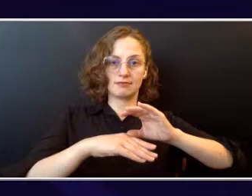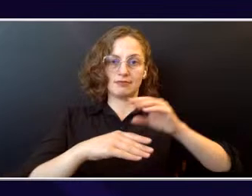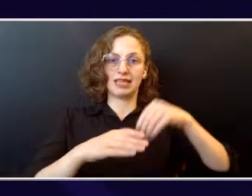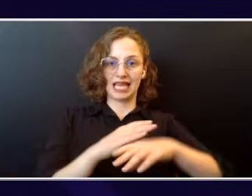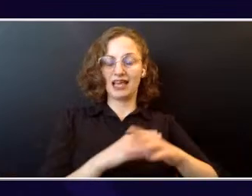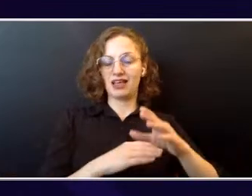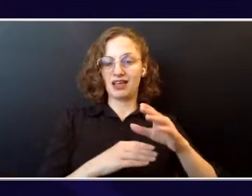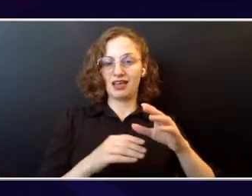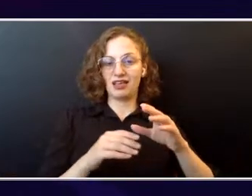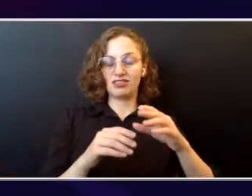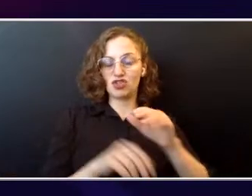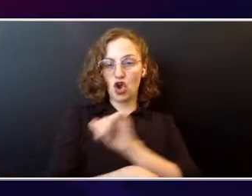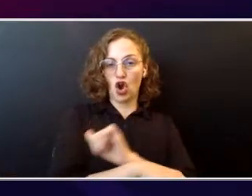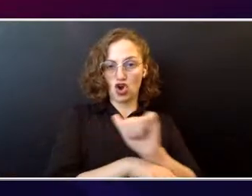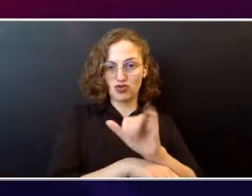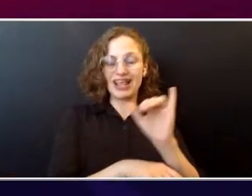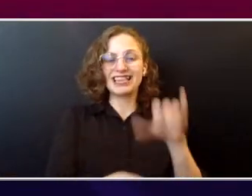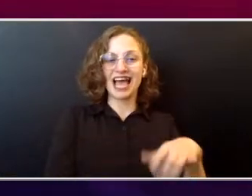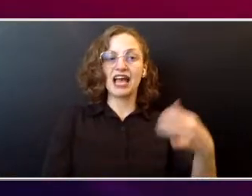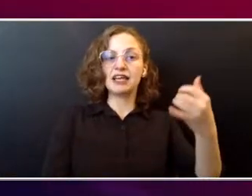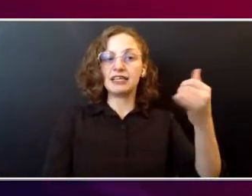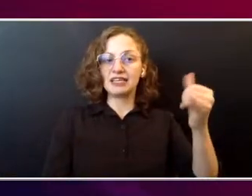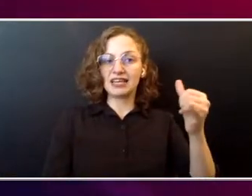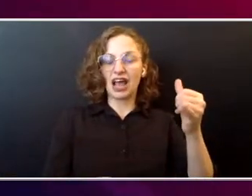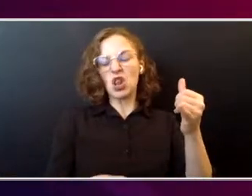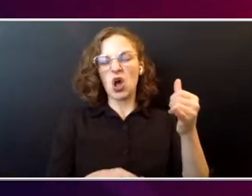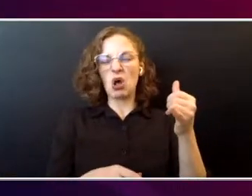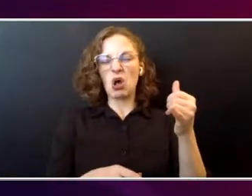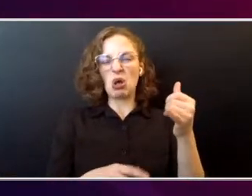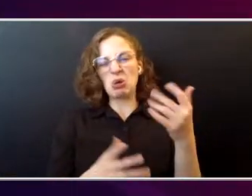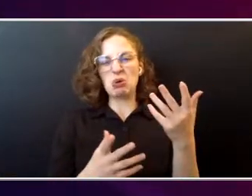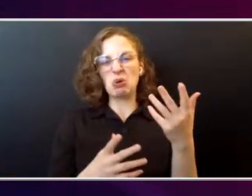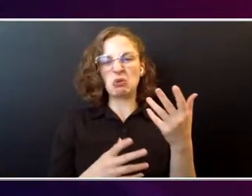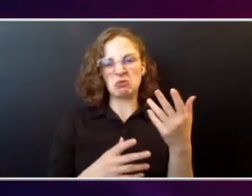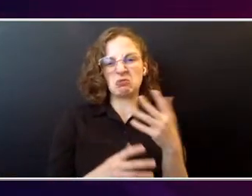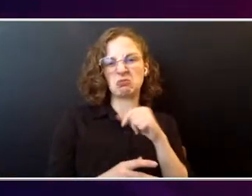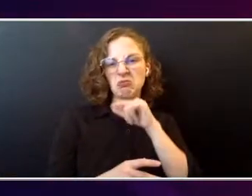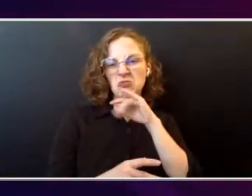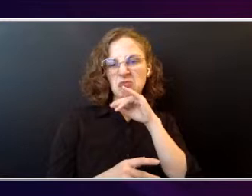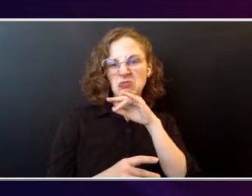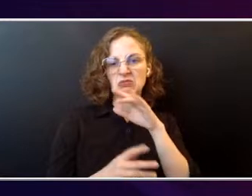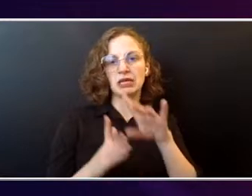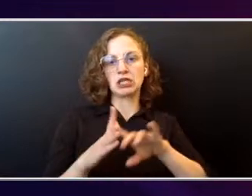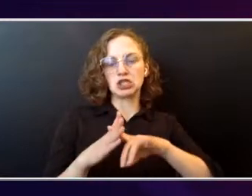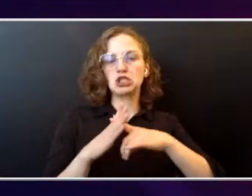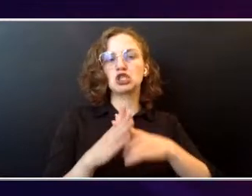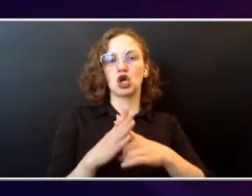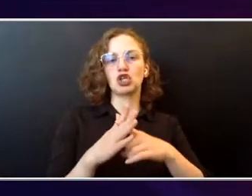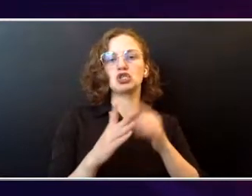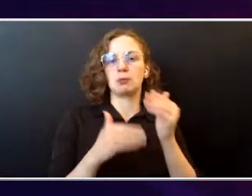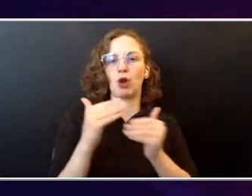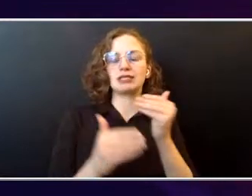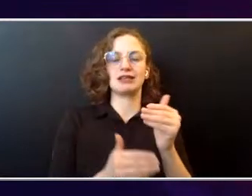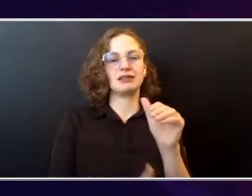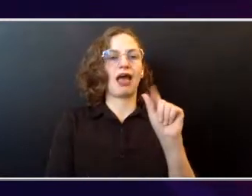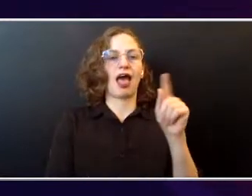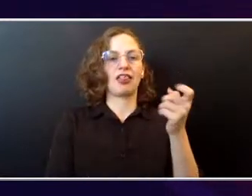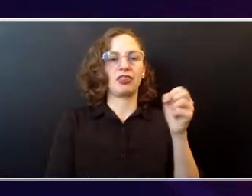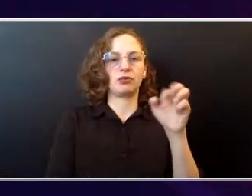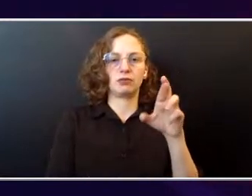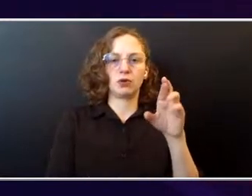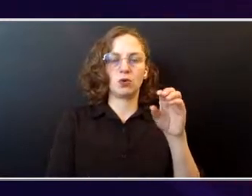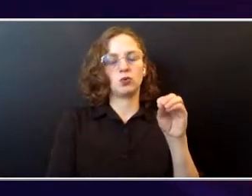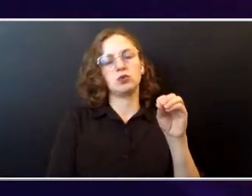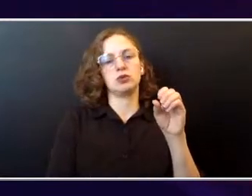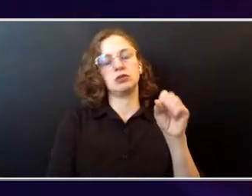up initiates the process of atherosclerosis. And that's when it builds up and just sticks in there? And what can cause an acute event is